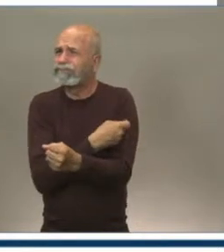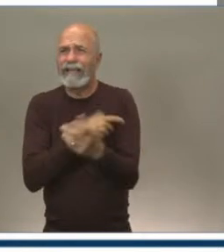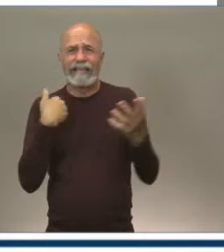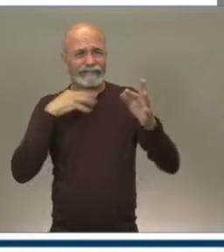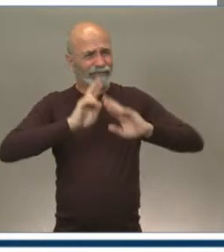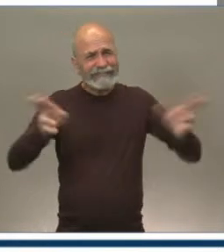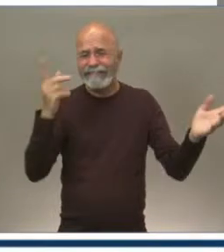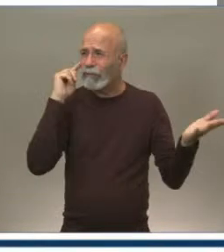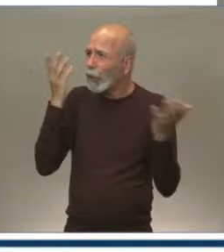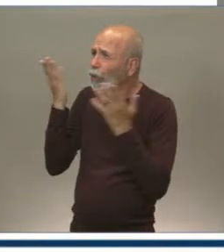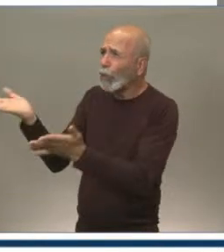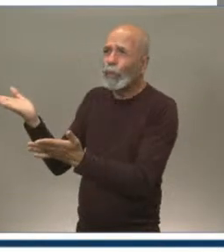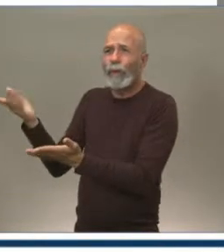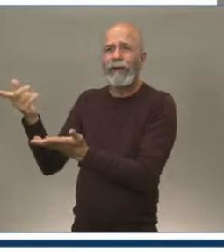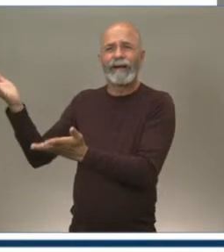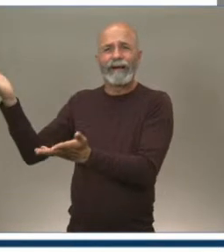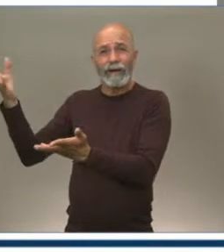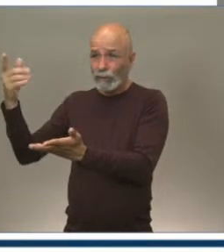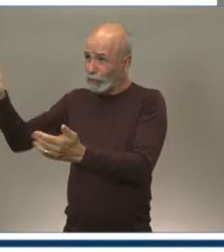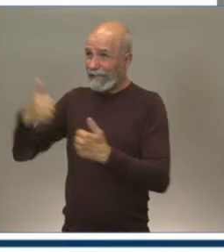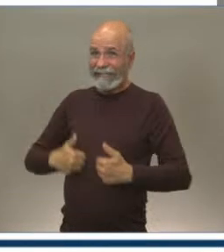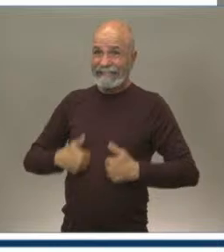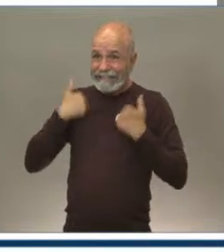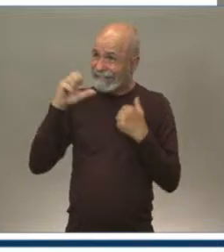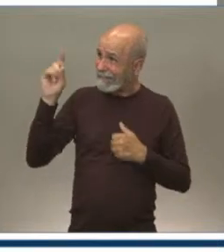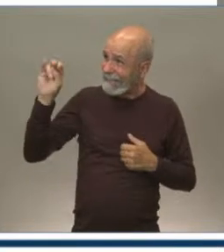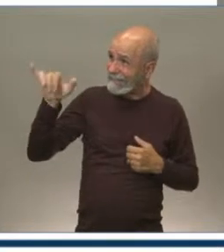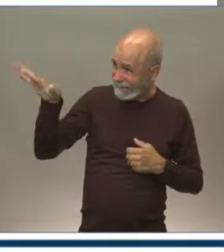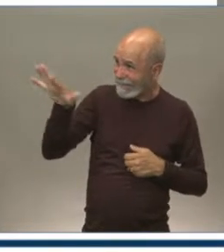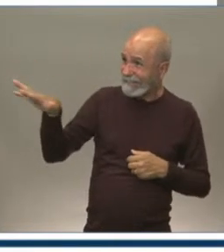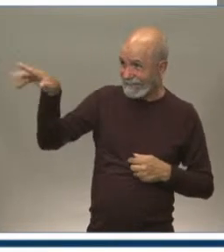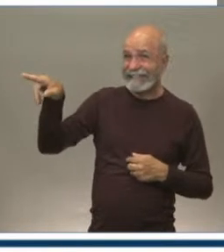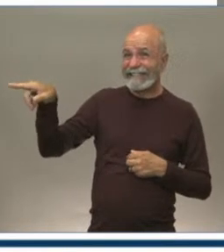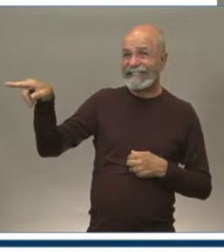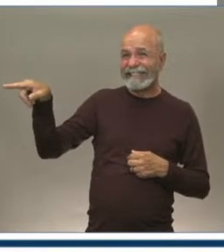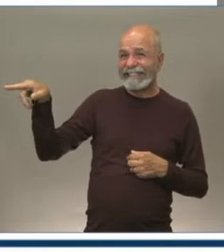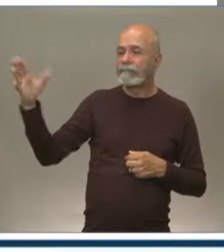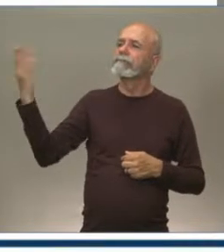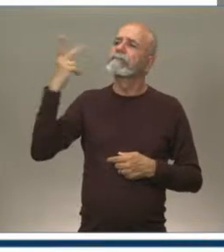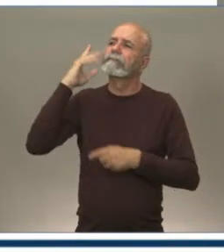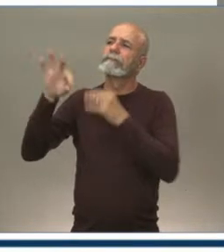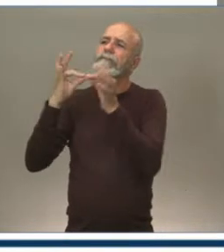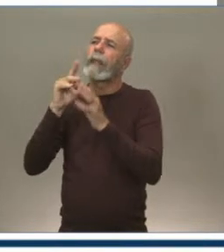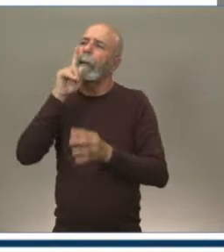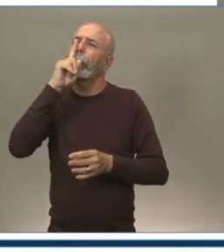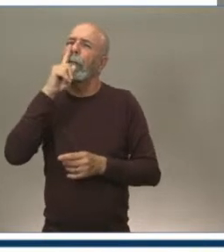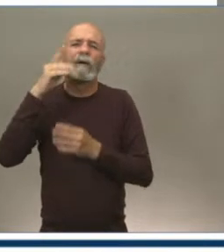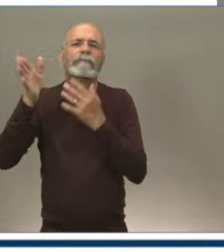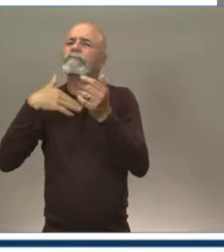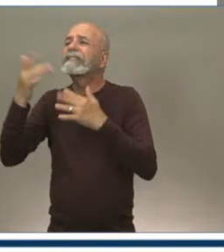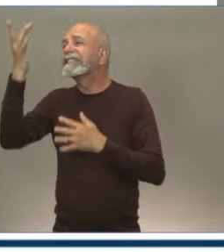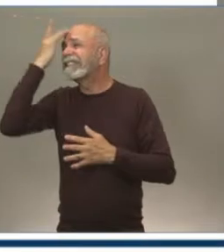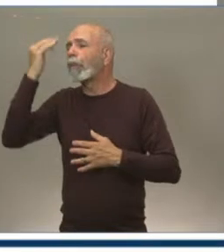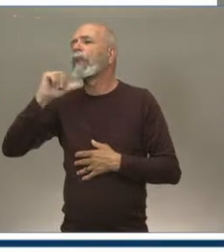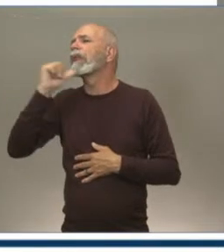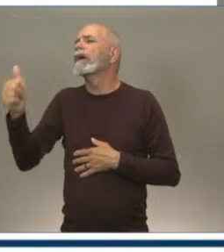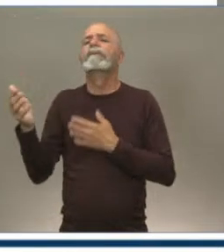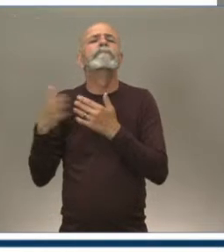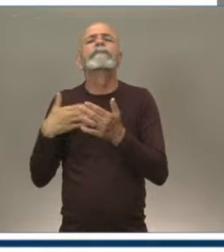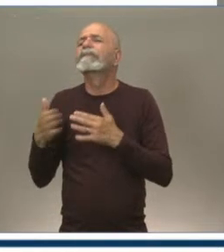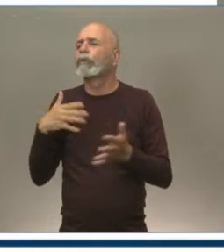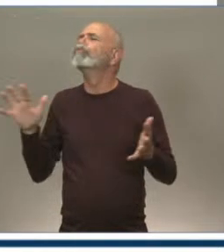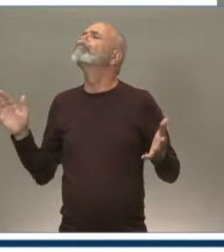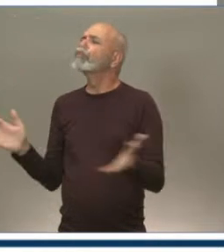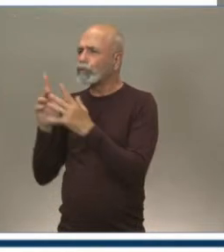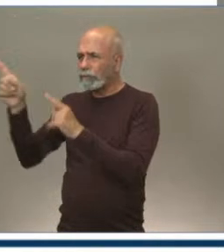province. So if you live in the Sydney area, come out and get tested, whether you have symptoms or not. We need you to do that. We need that for your community, to